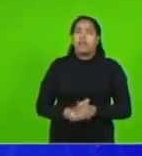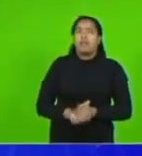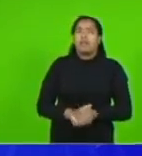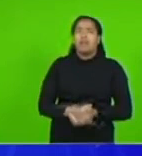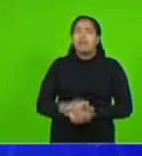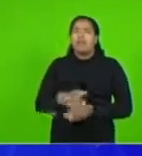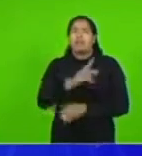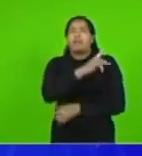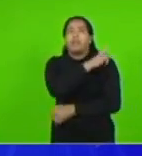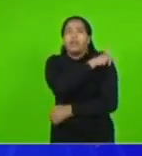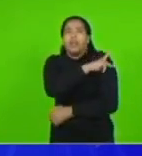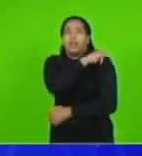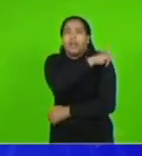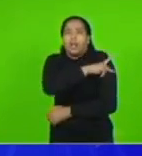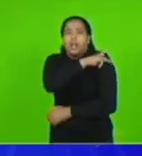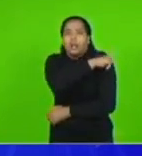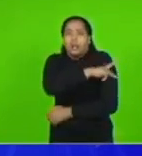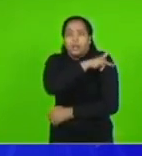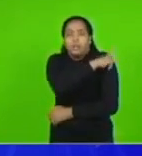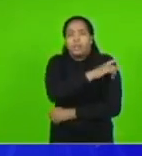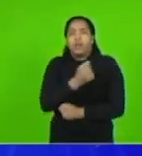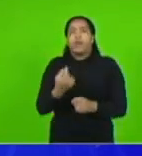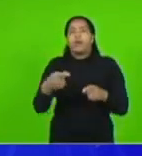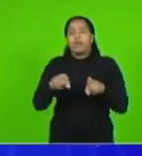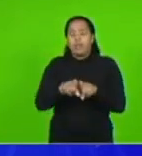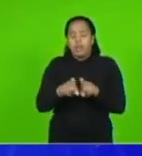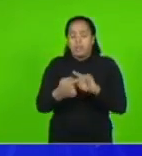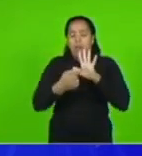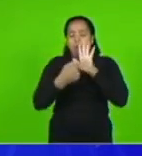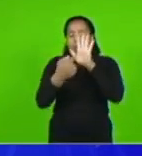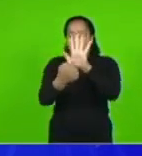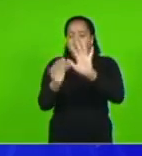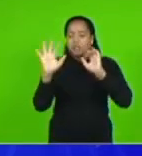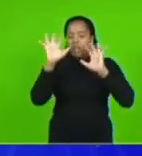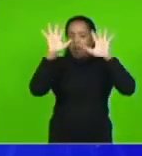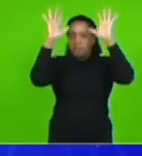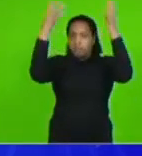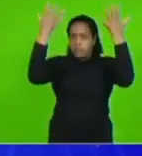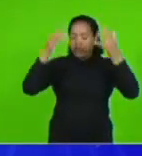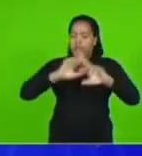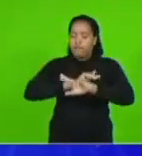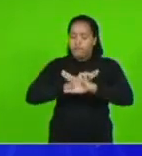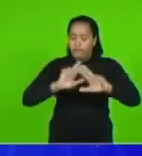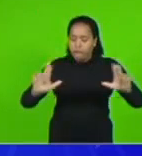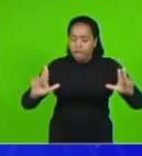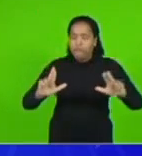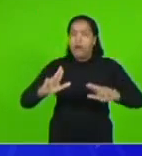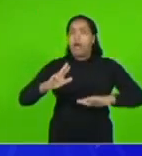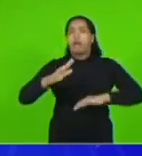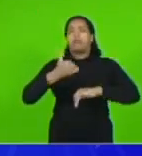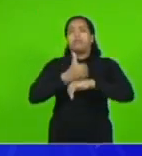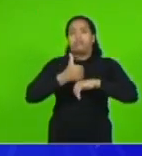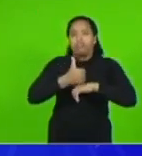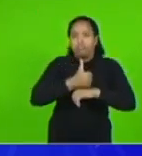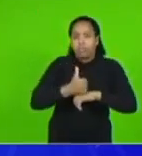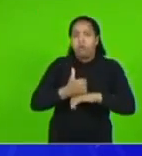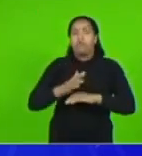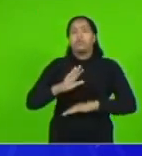was broadcasting this event and talked about this event that we had, and we had